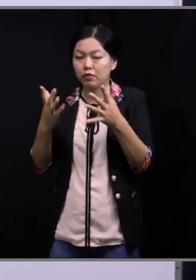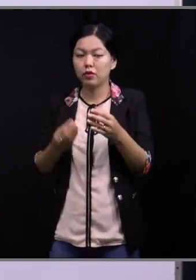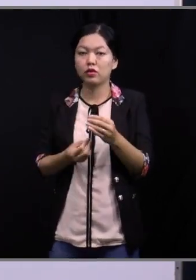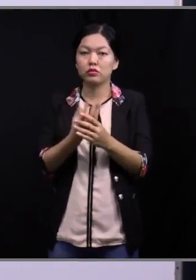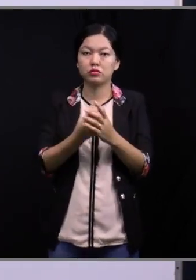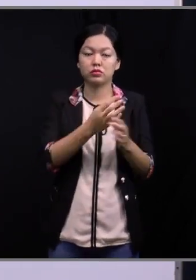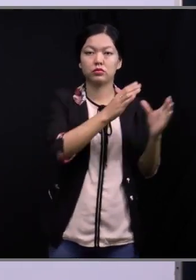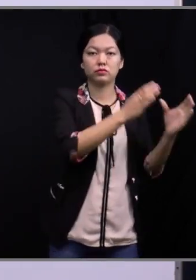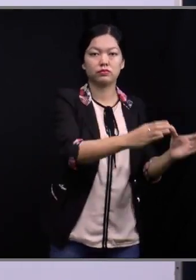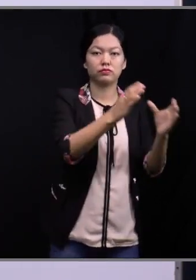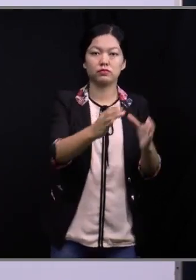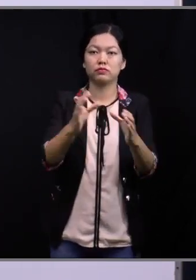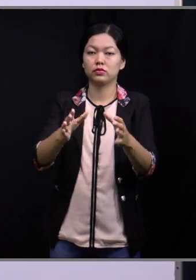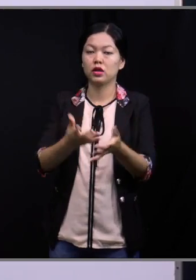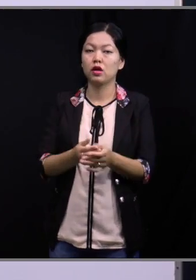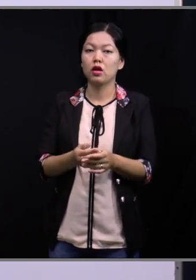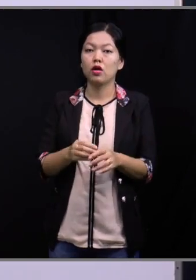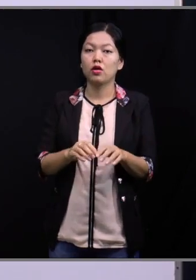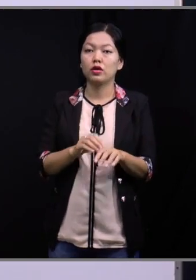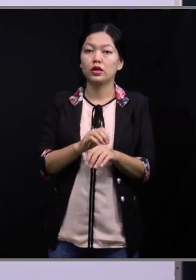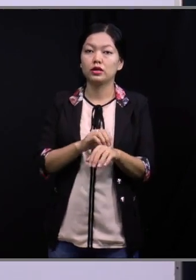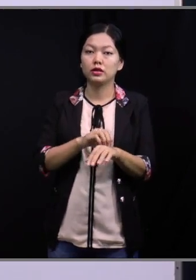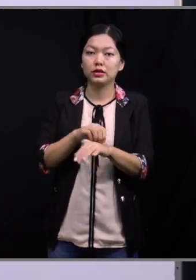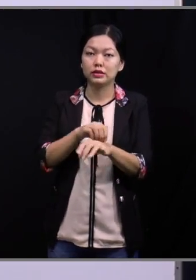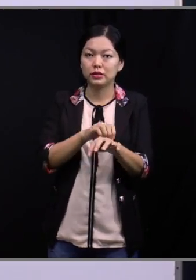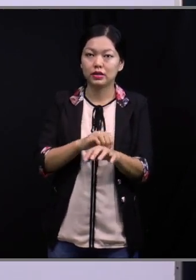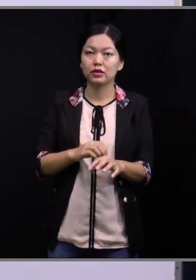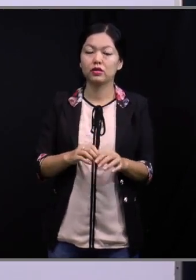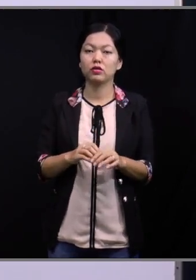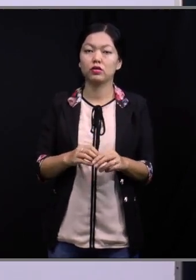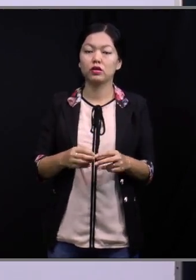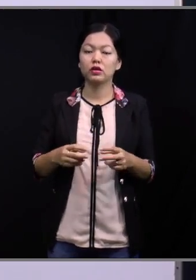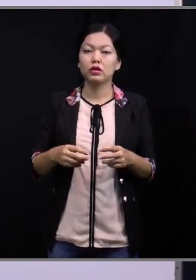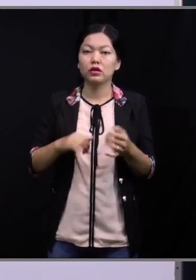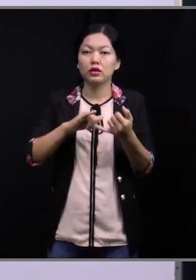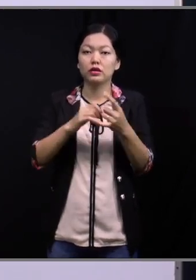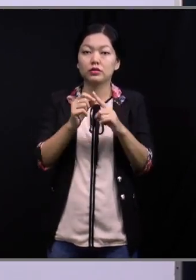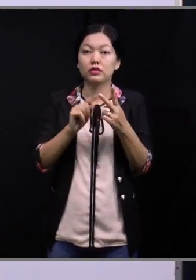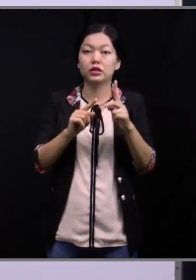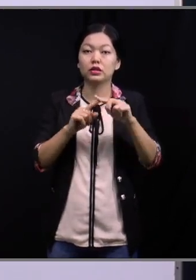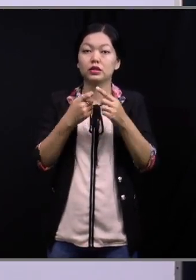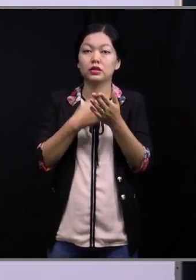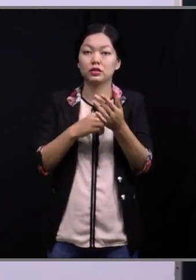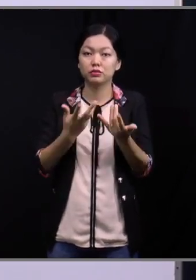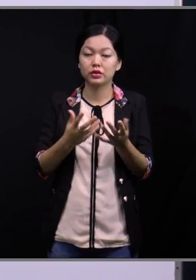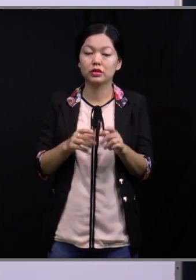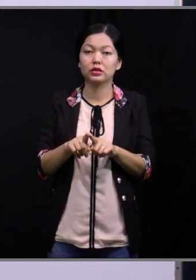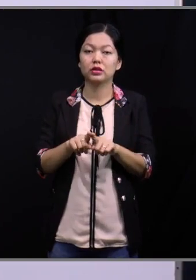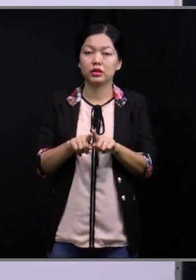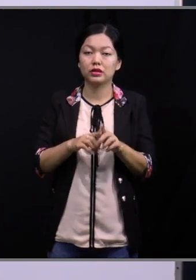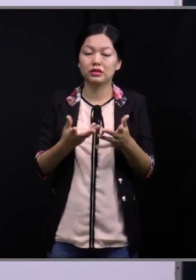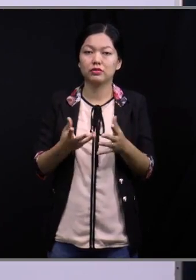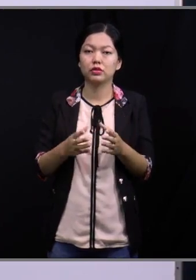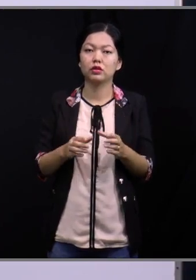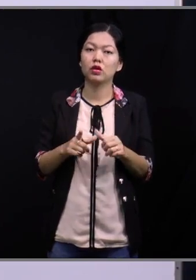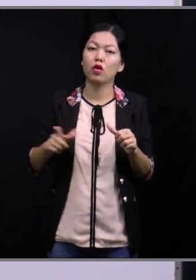stuffed with materials inside, and they are displayed for observation and study. So visiting a museum